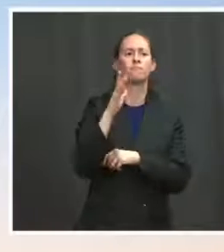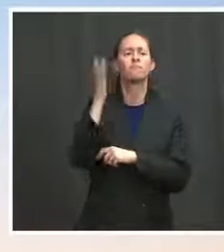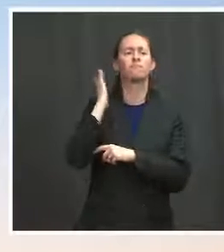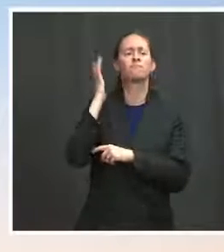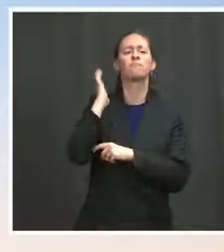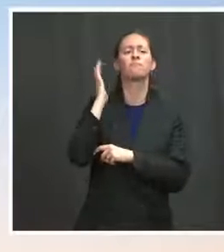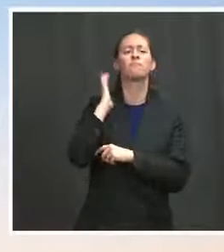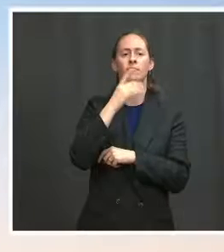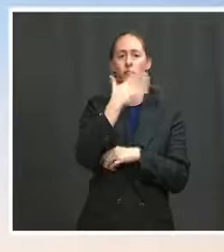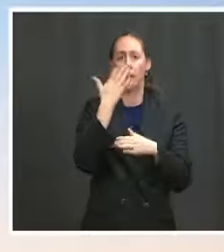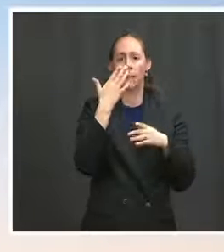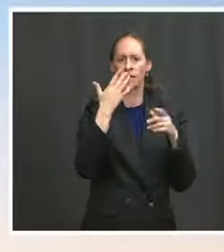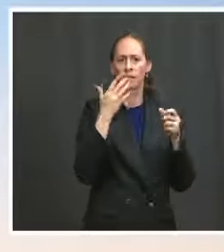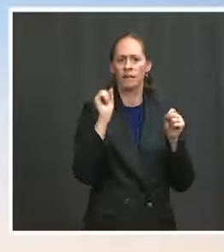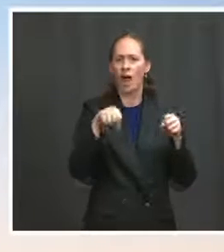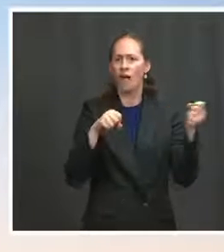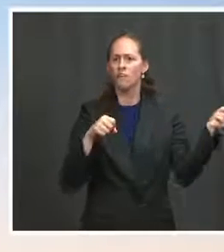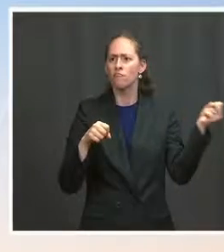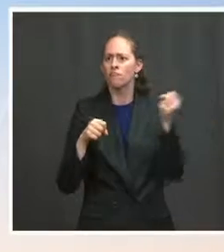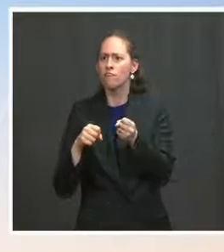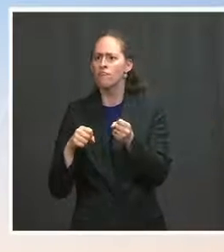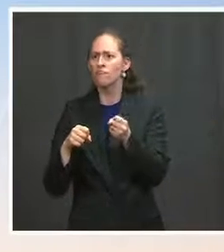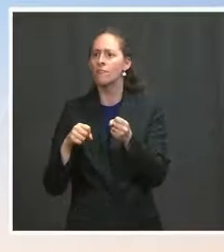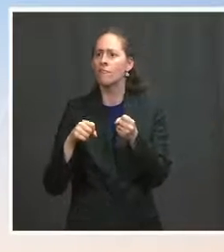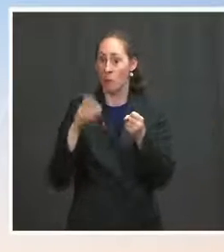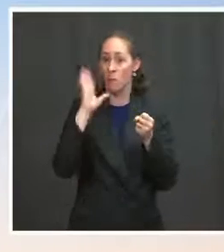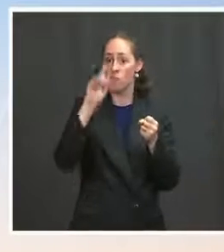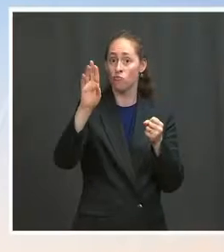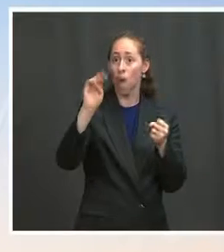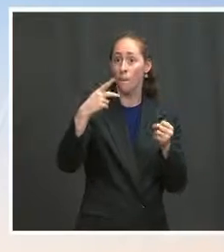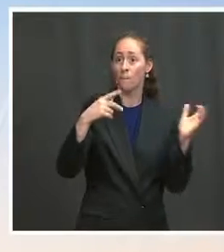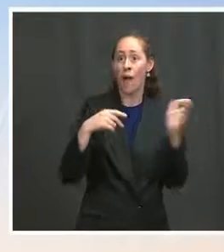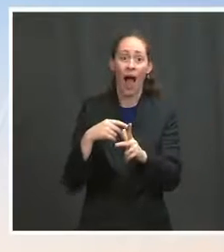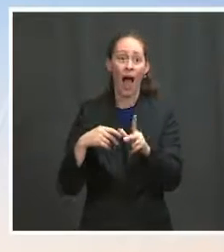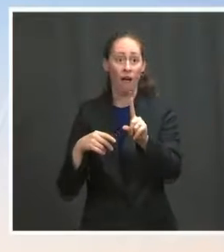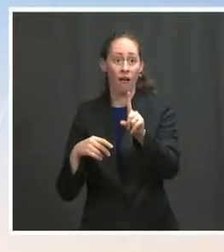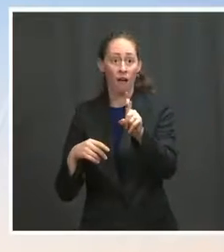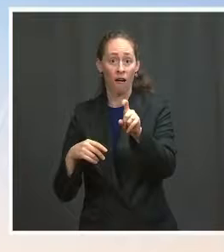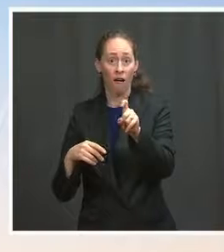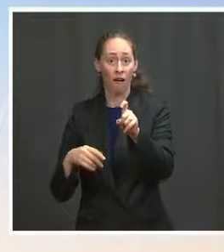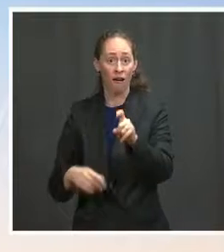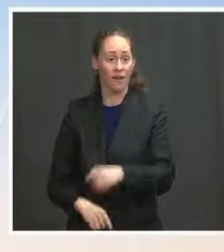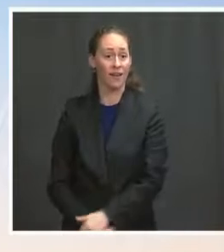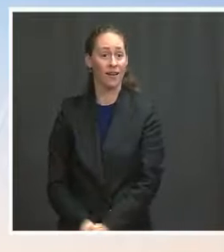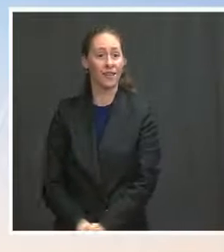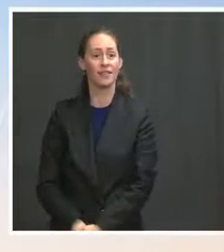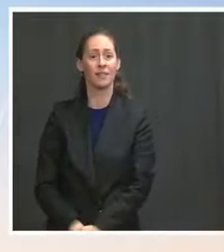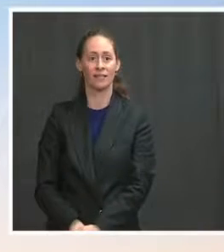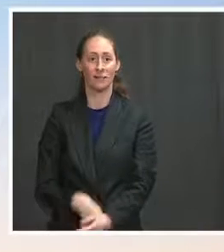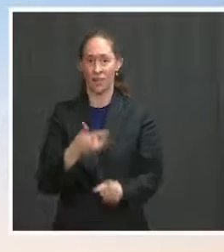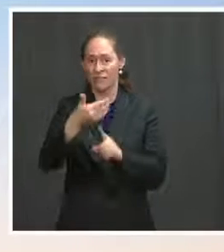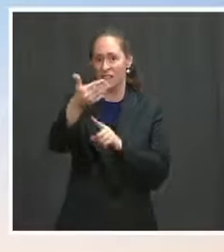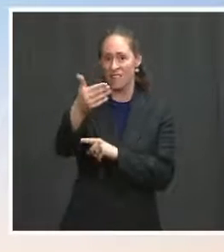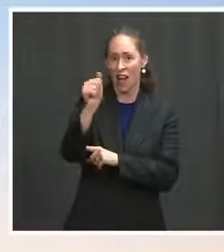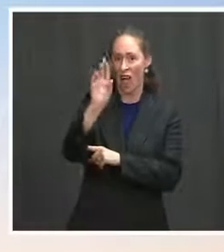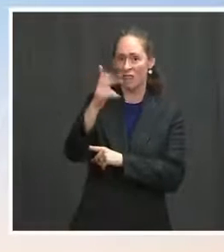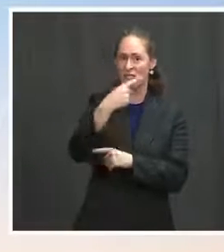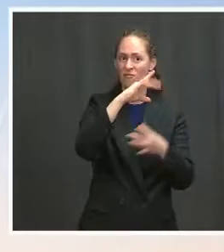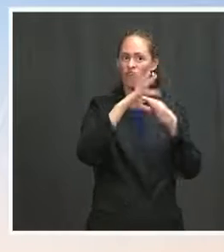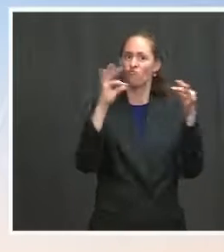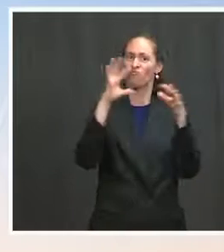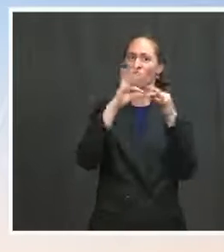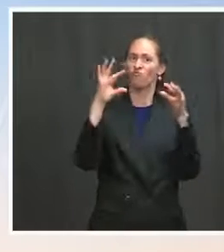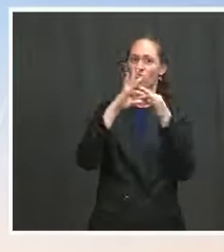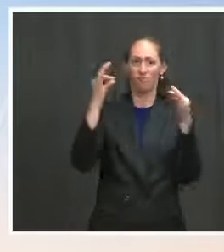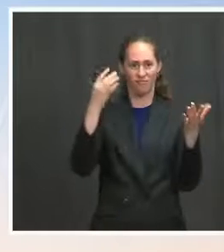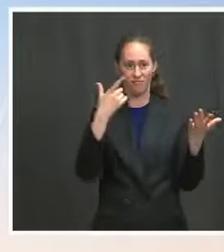administration prepared to meet the challenge if, in fact, they press that issue in August? I mean, we've already seen an